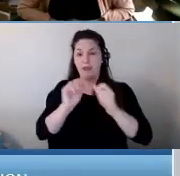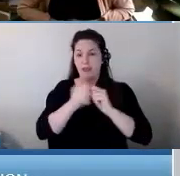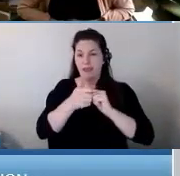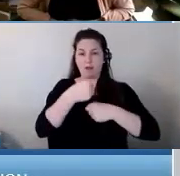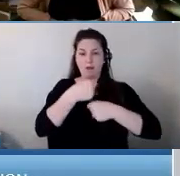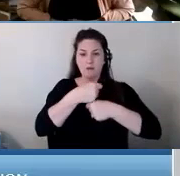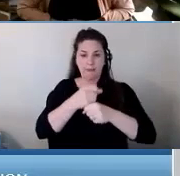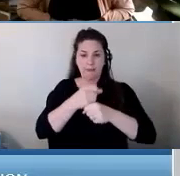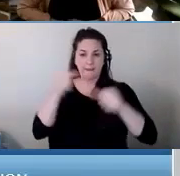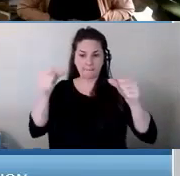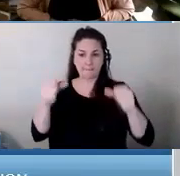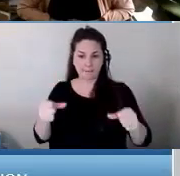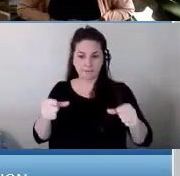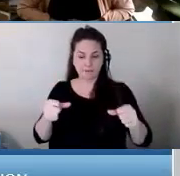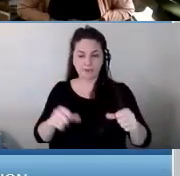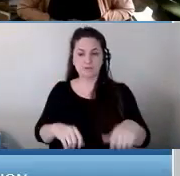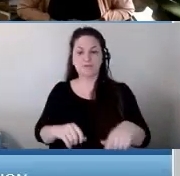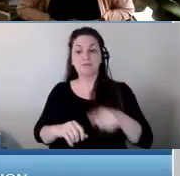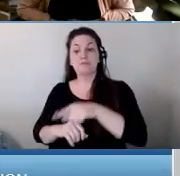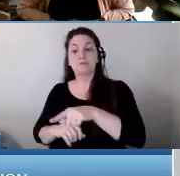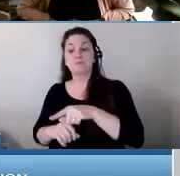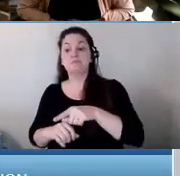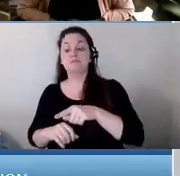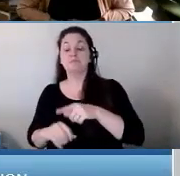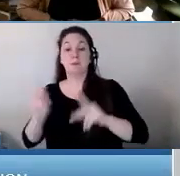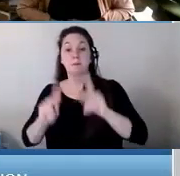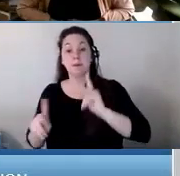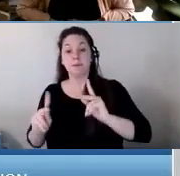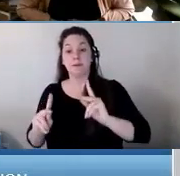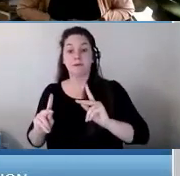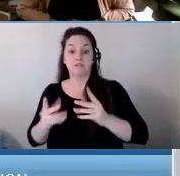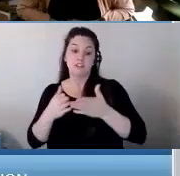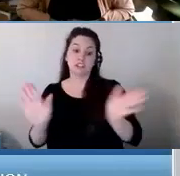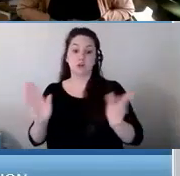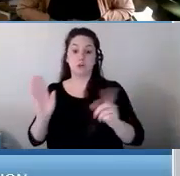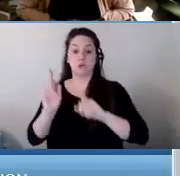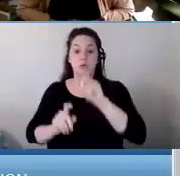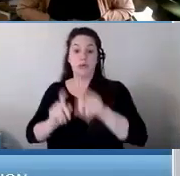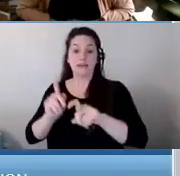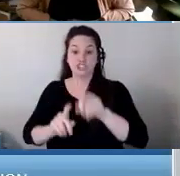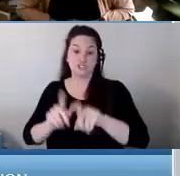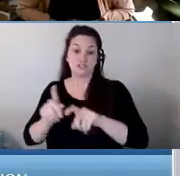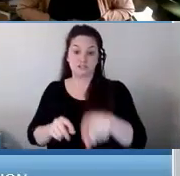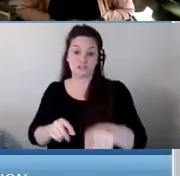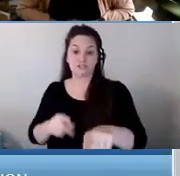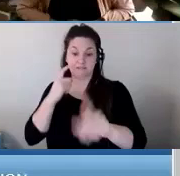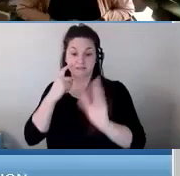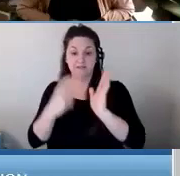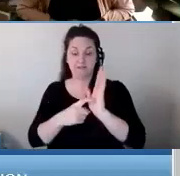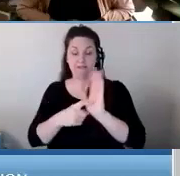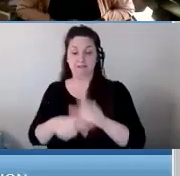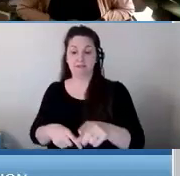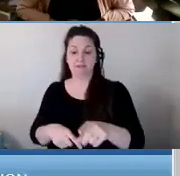the questions, the general questions about